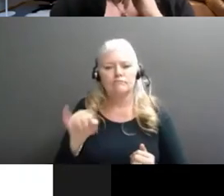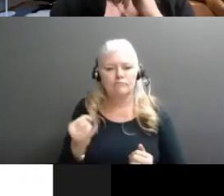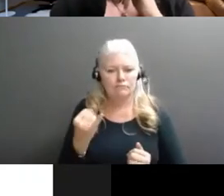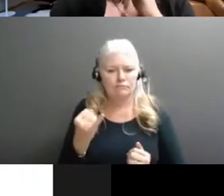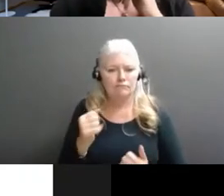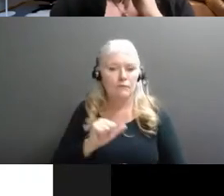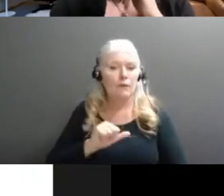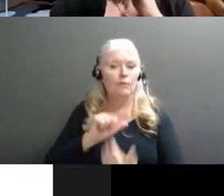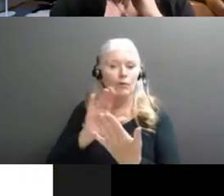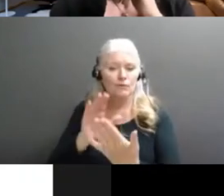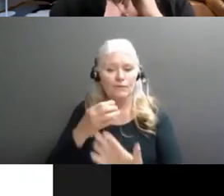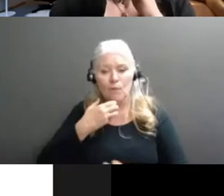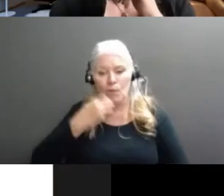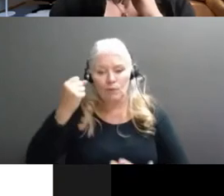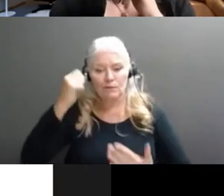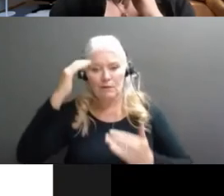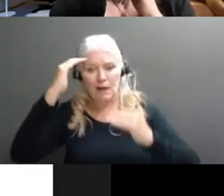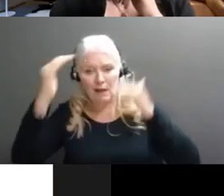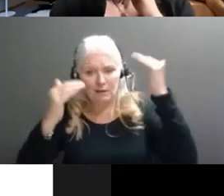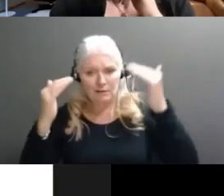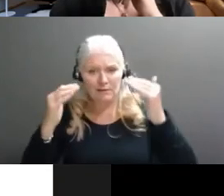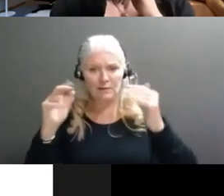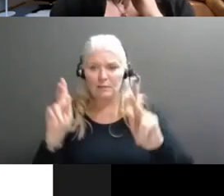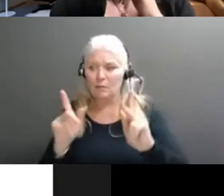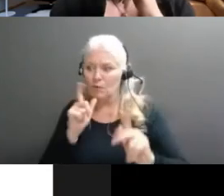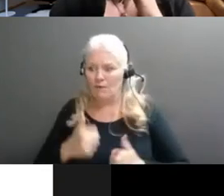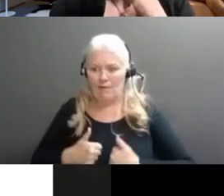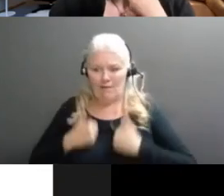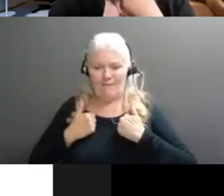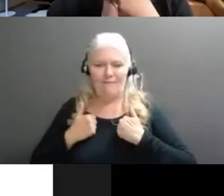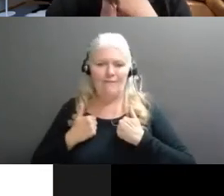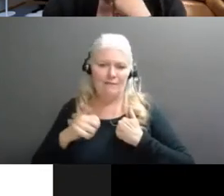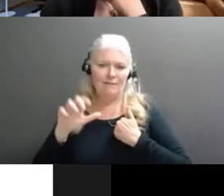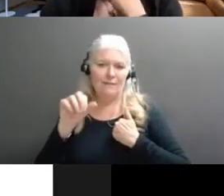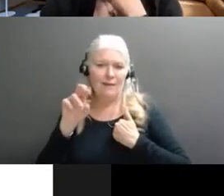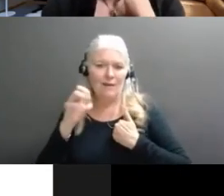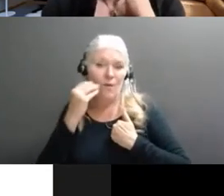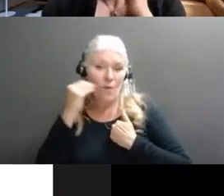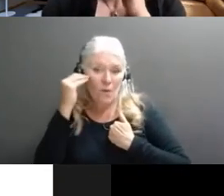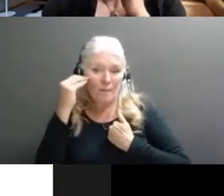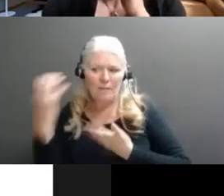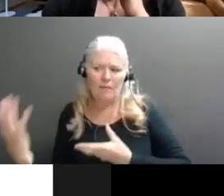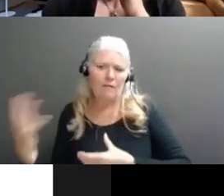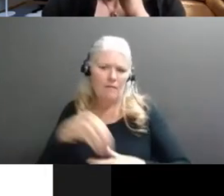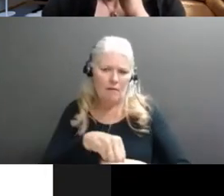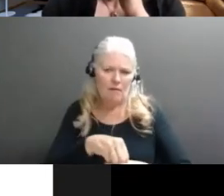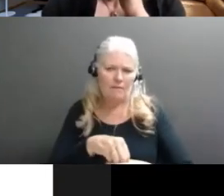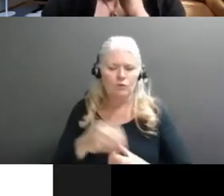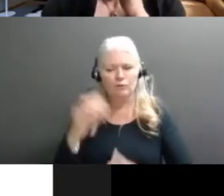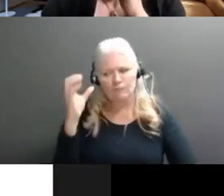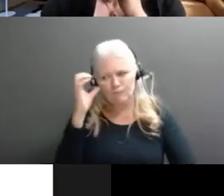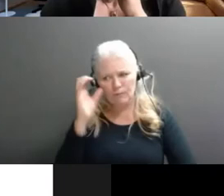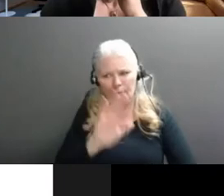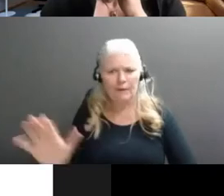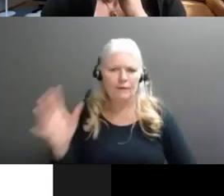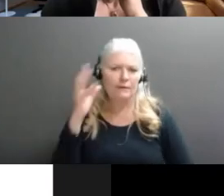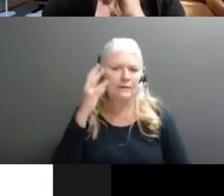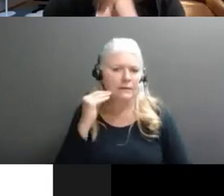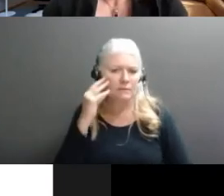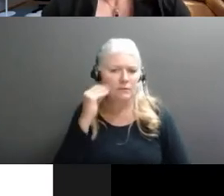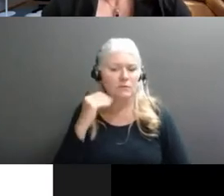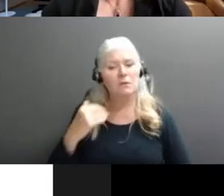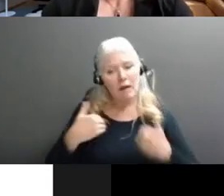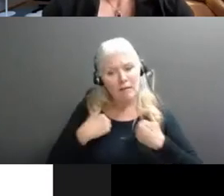to participate fully and in meaningful ways to share their experience. And so we do have some examples of where that's happening at a systemic